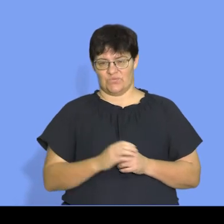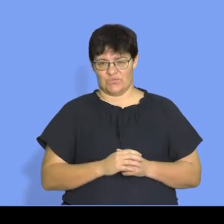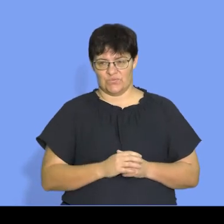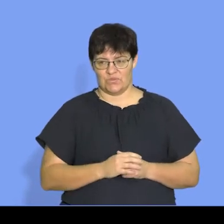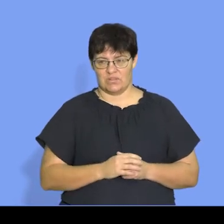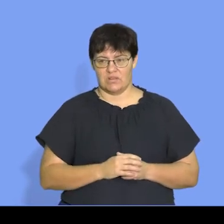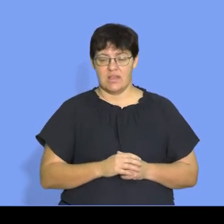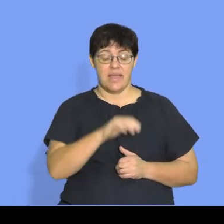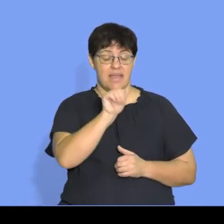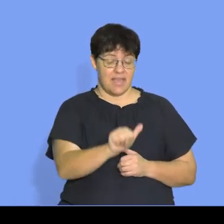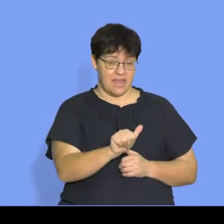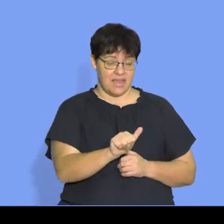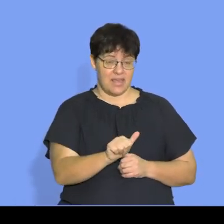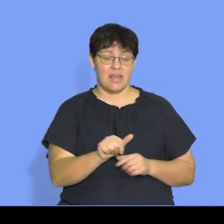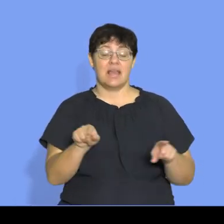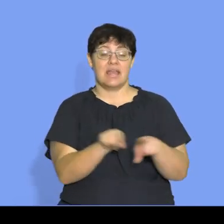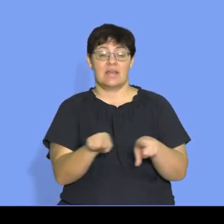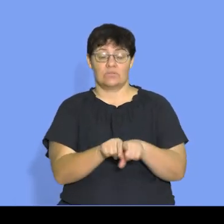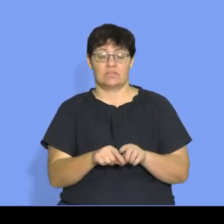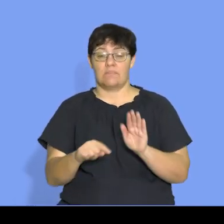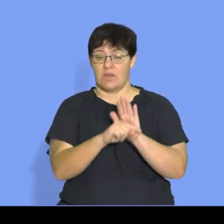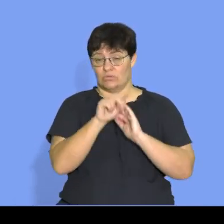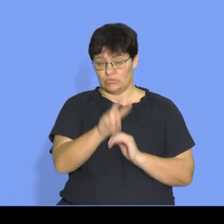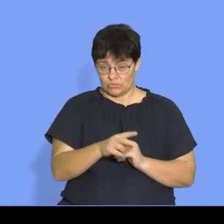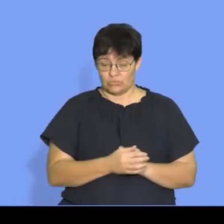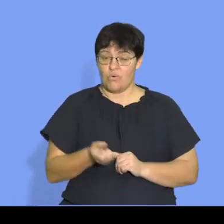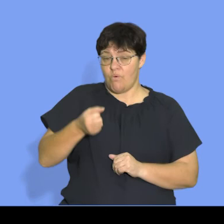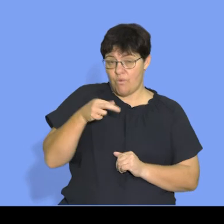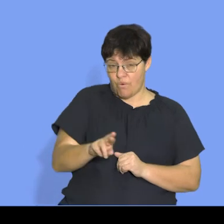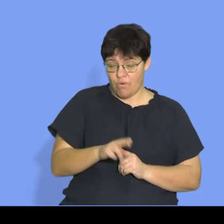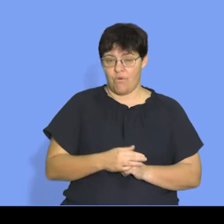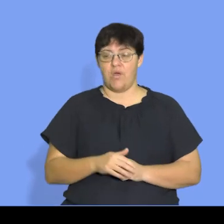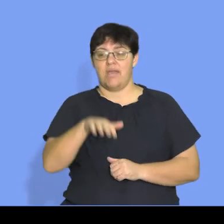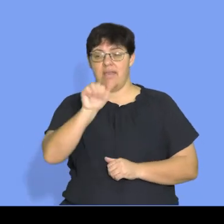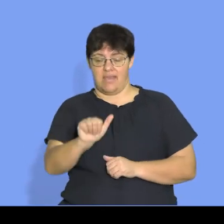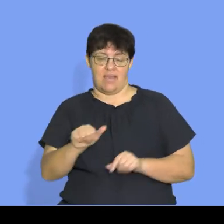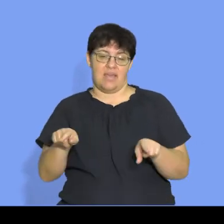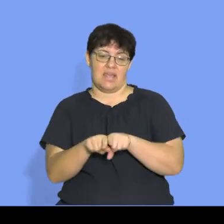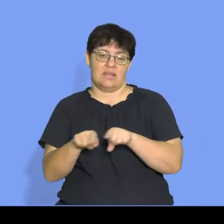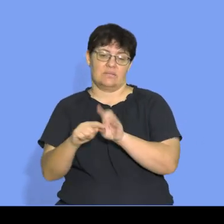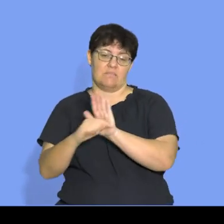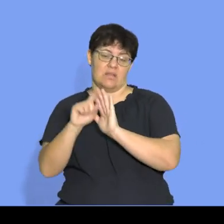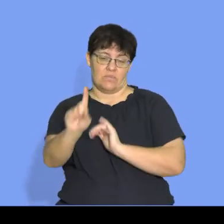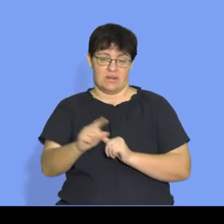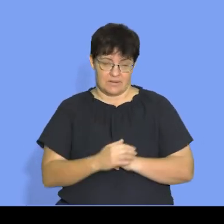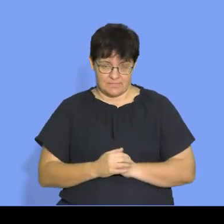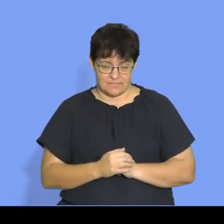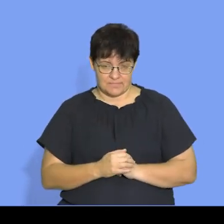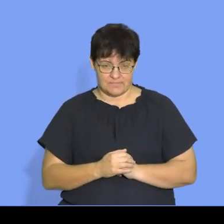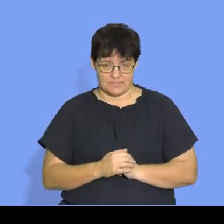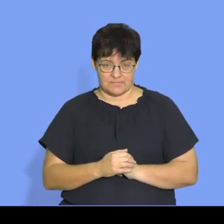have a is equals to minus 2, or a is equals